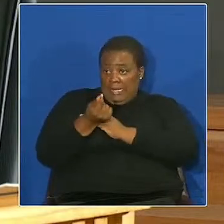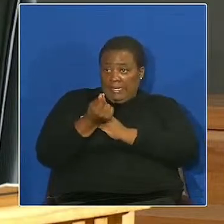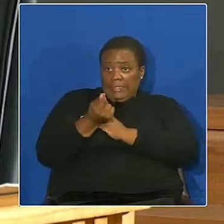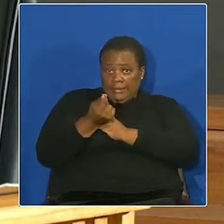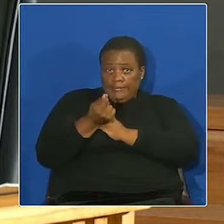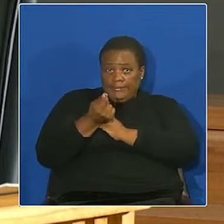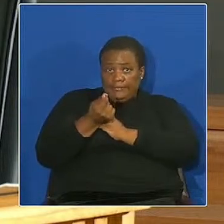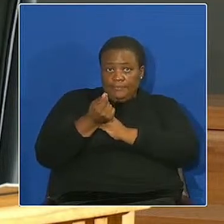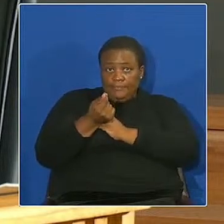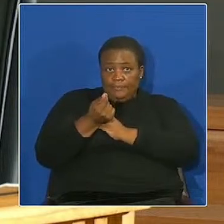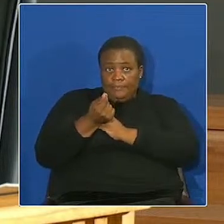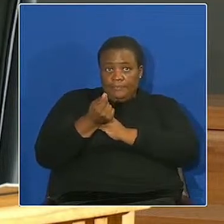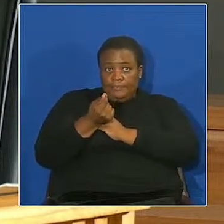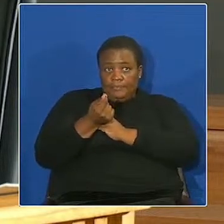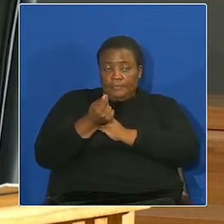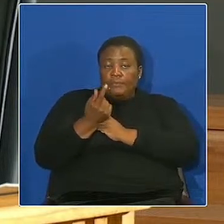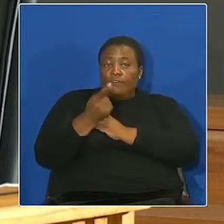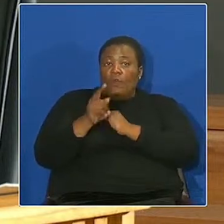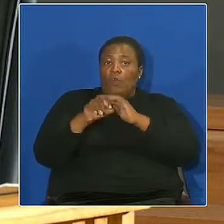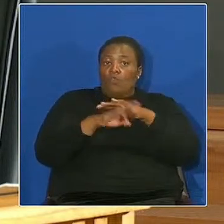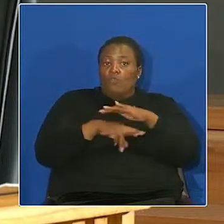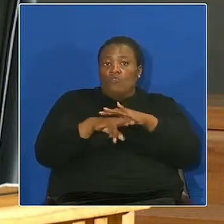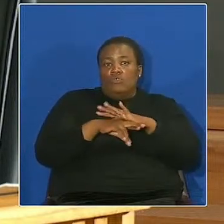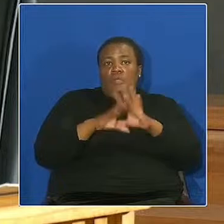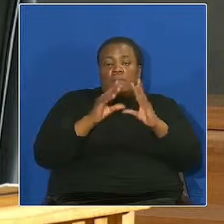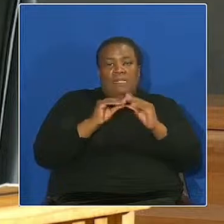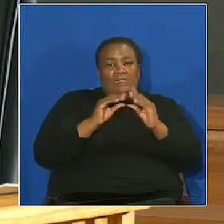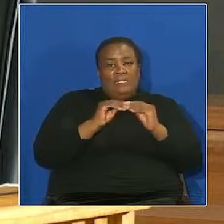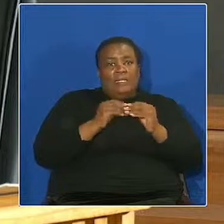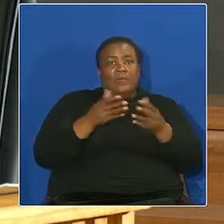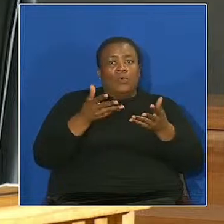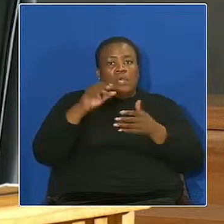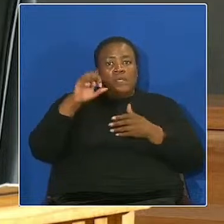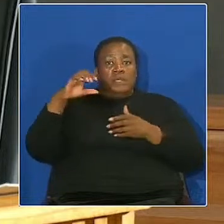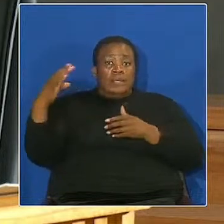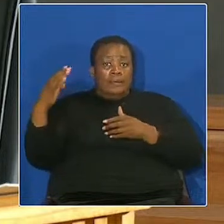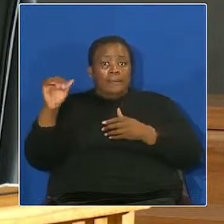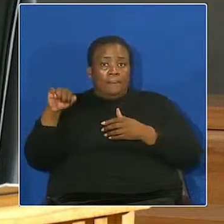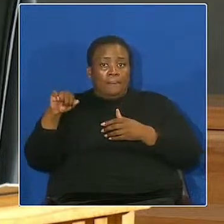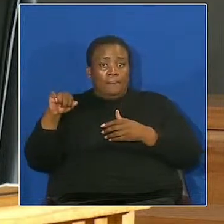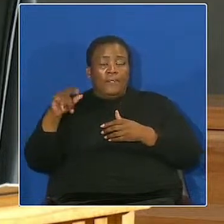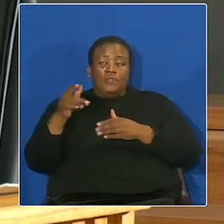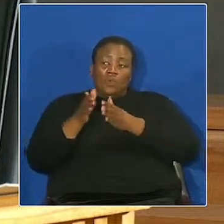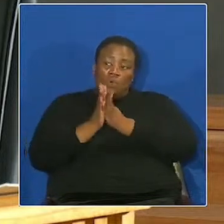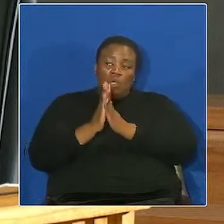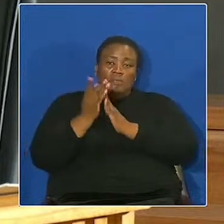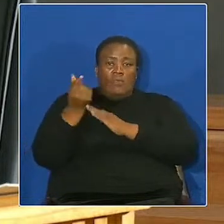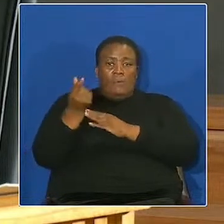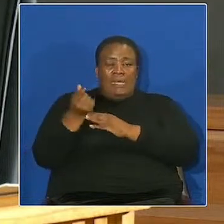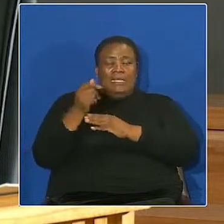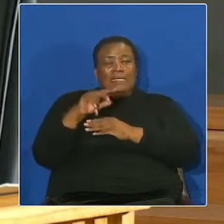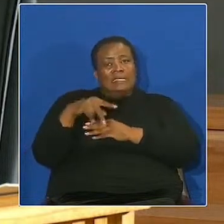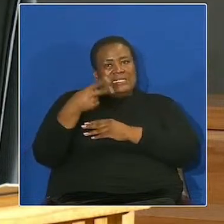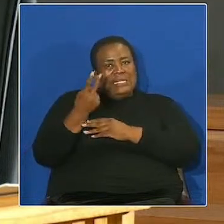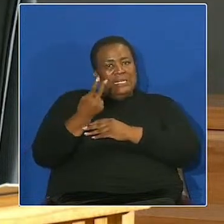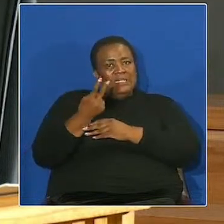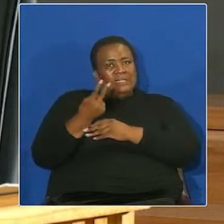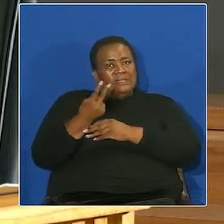money for a regional meeting in the Eastern Cape. In Eastern Cape now. Asking for money. And then the second